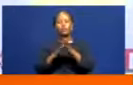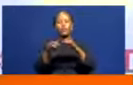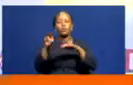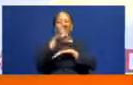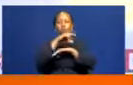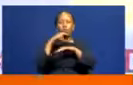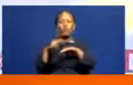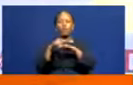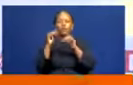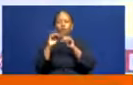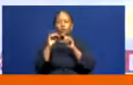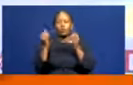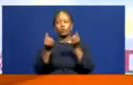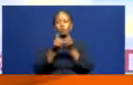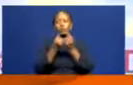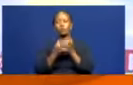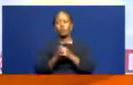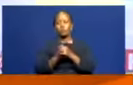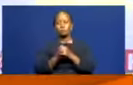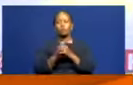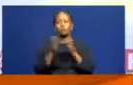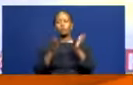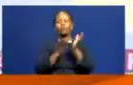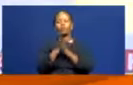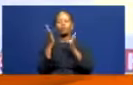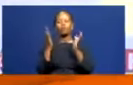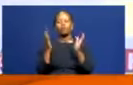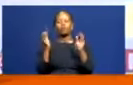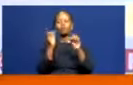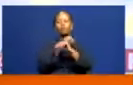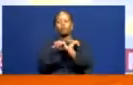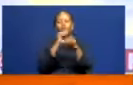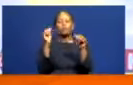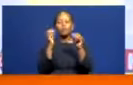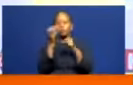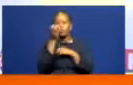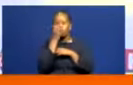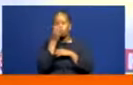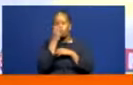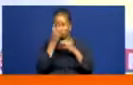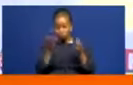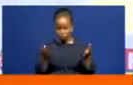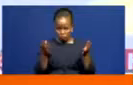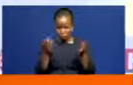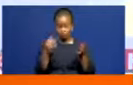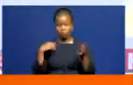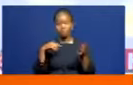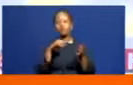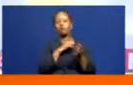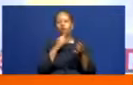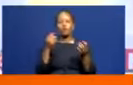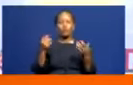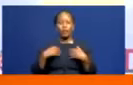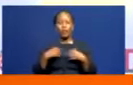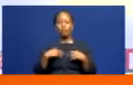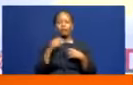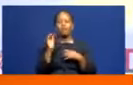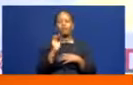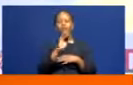Blueprint. On behalf of President William Ruto, I once more extend his